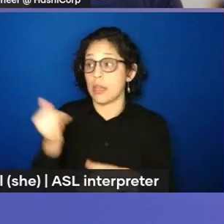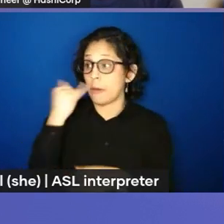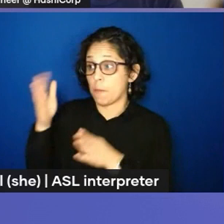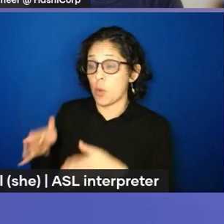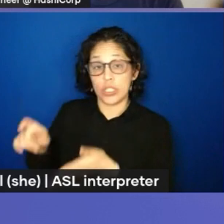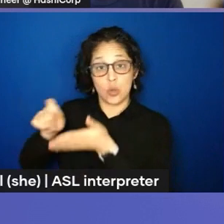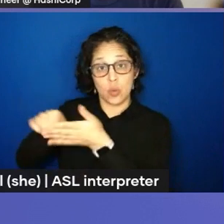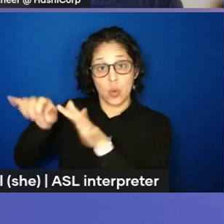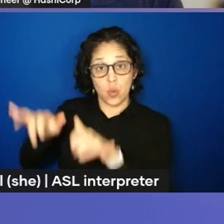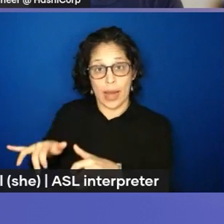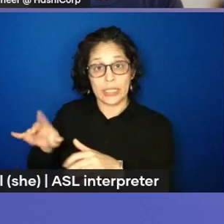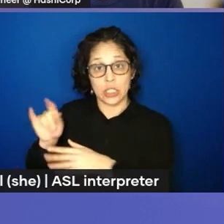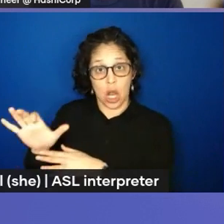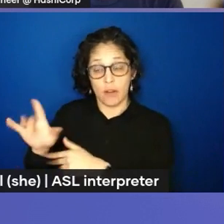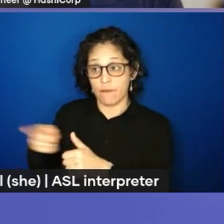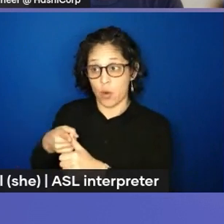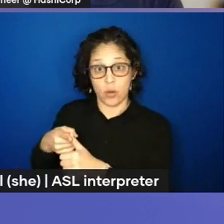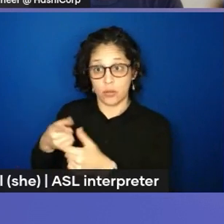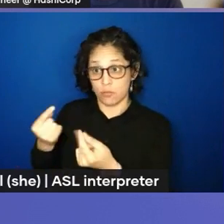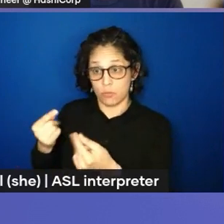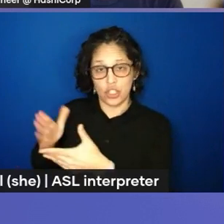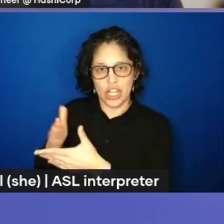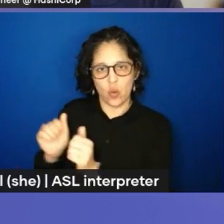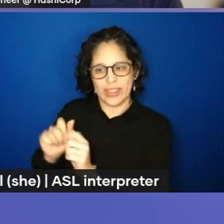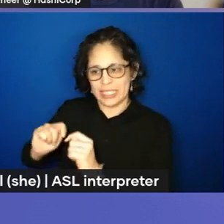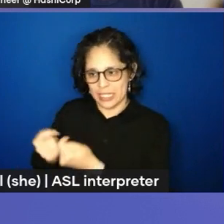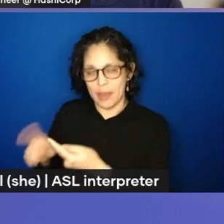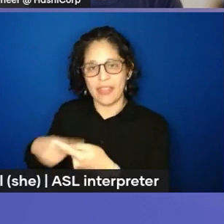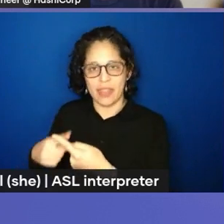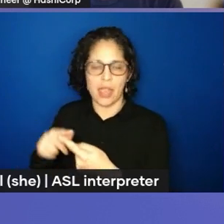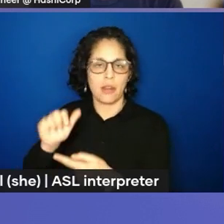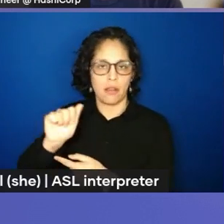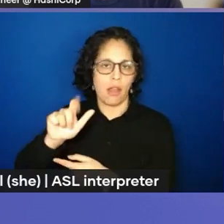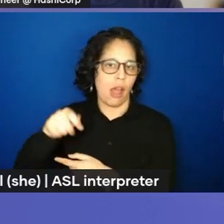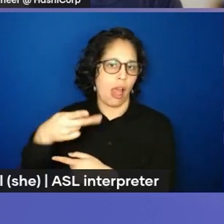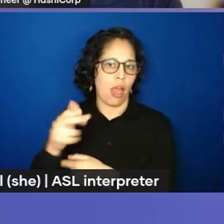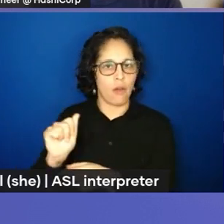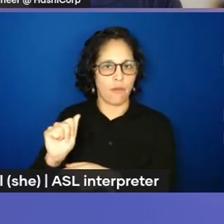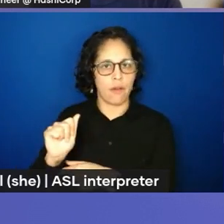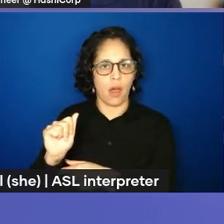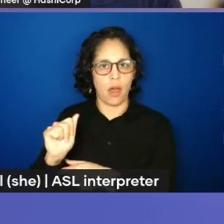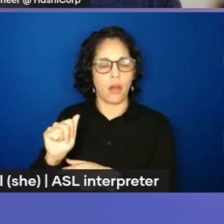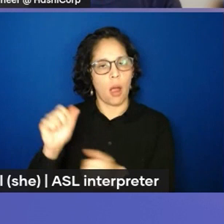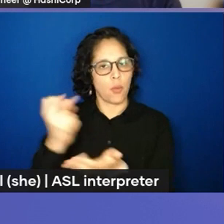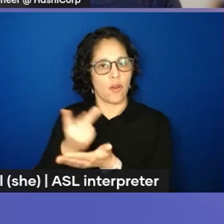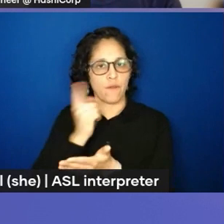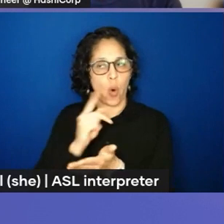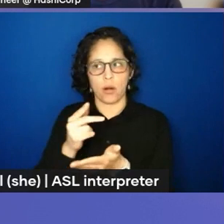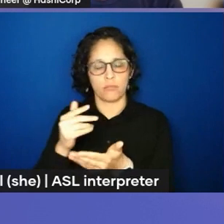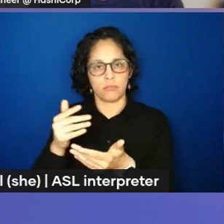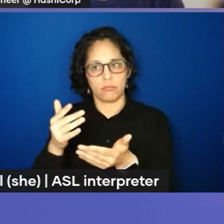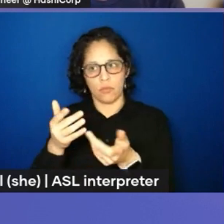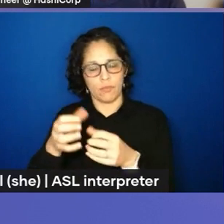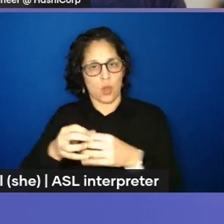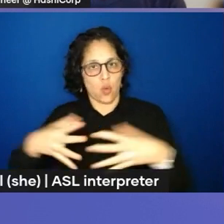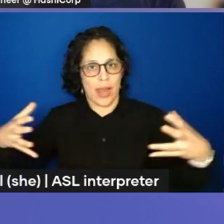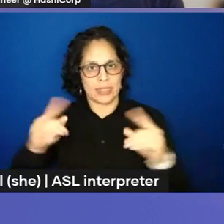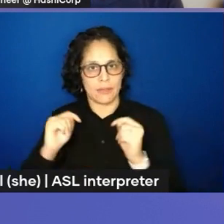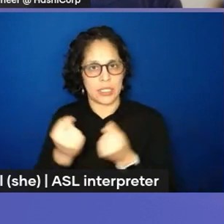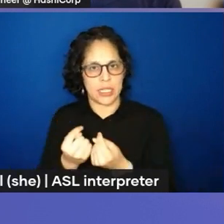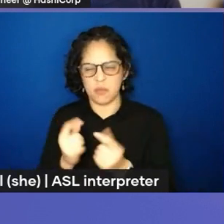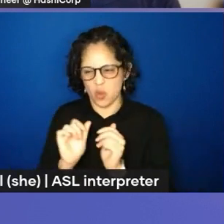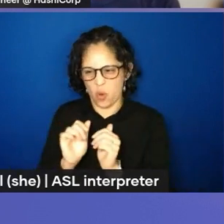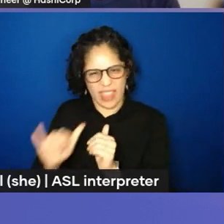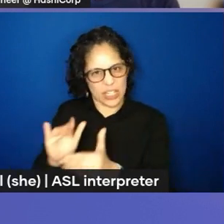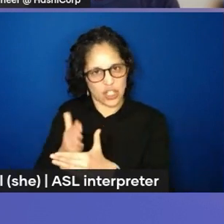that immediately to their team, then maybe share it out for approval to the rest of the company. So how do you customize that sharing process is what we want to kind of